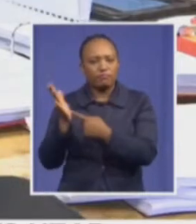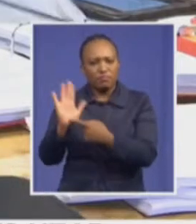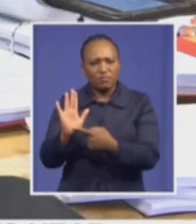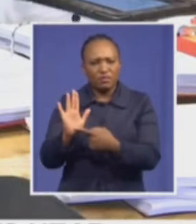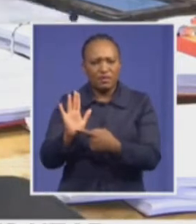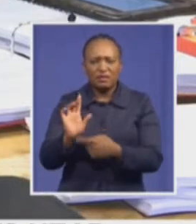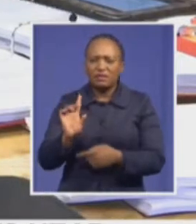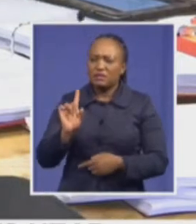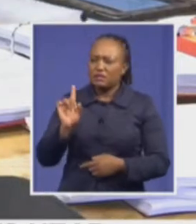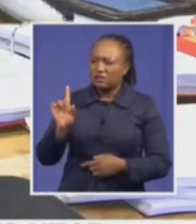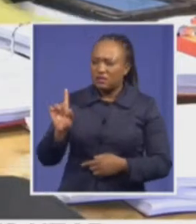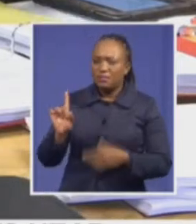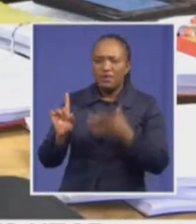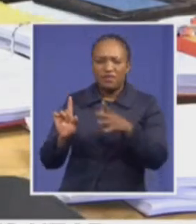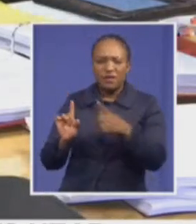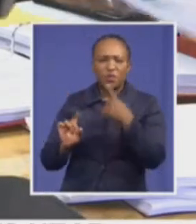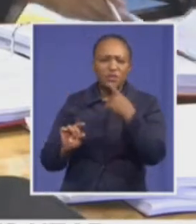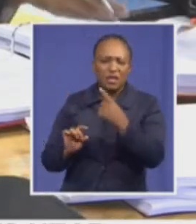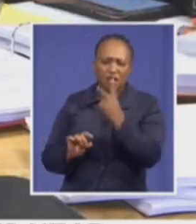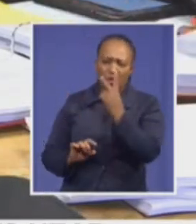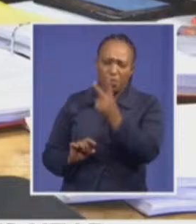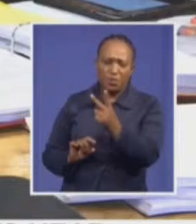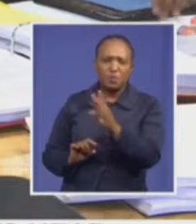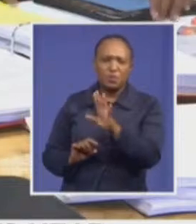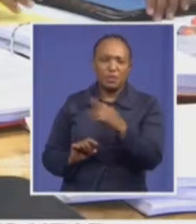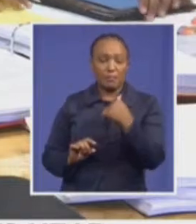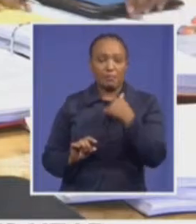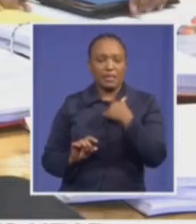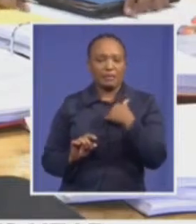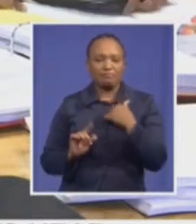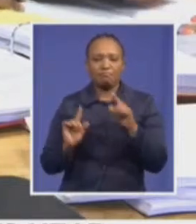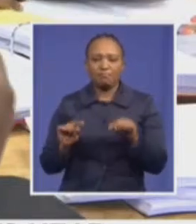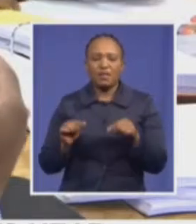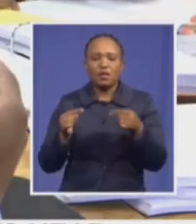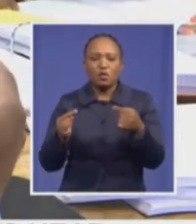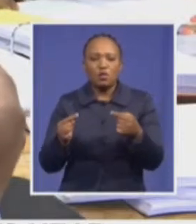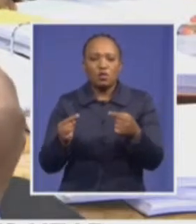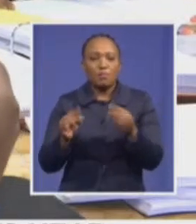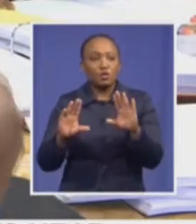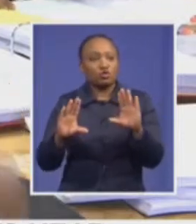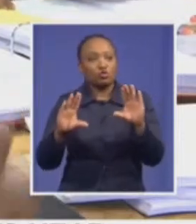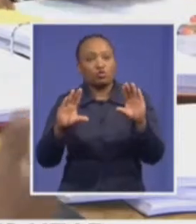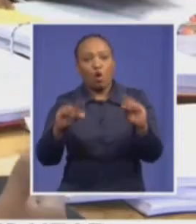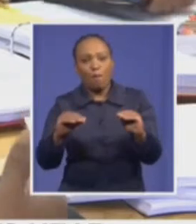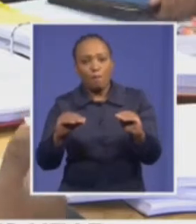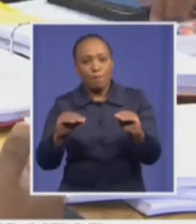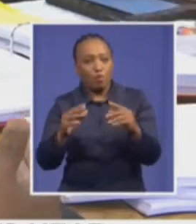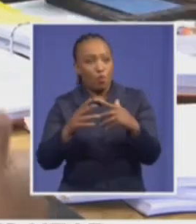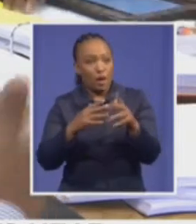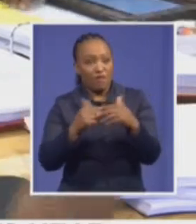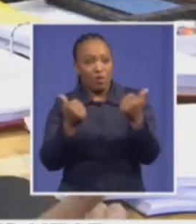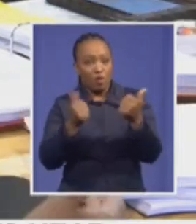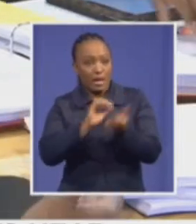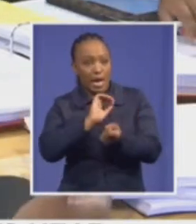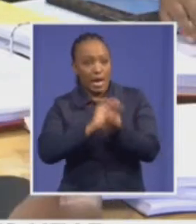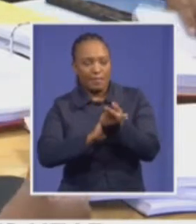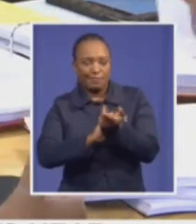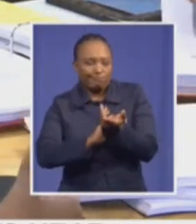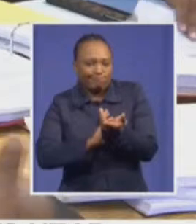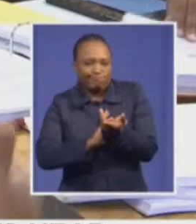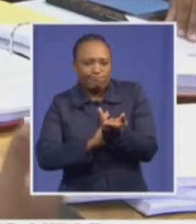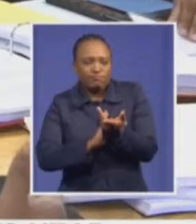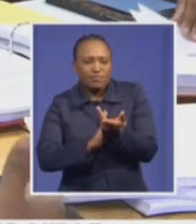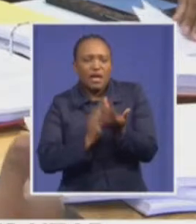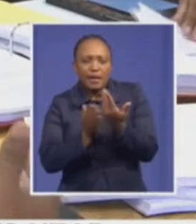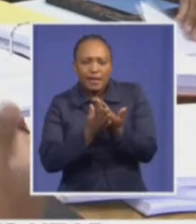can't stop what already happened, but let me try and prevent the second